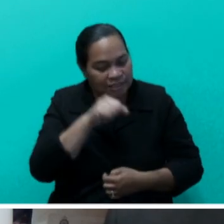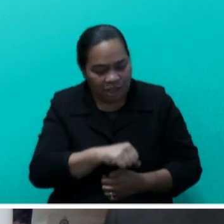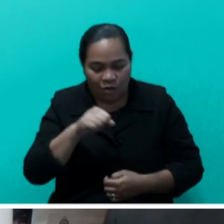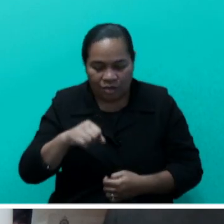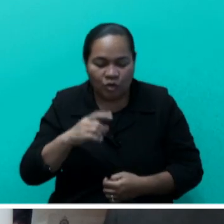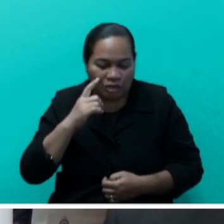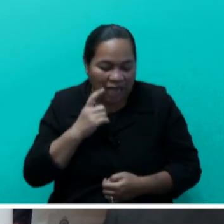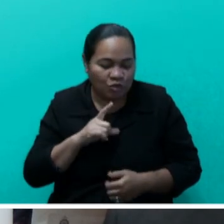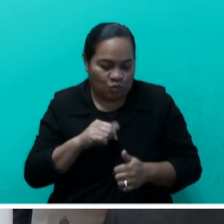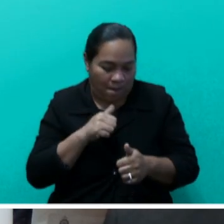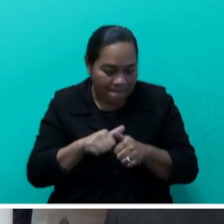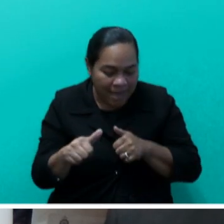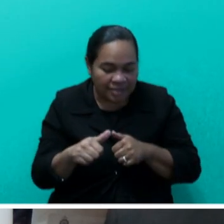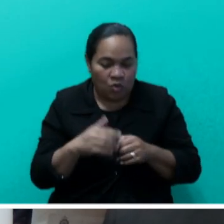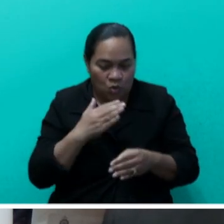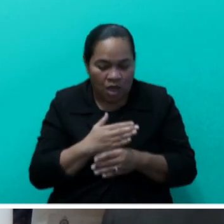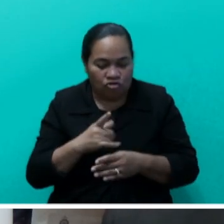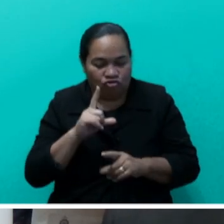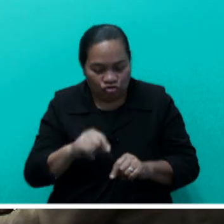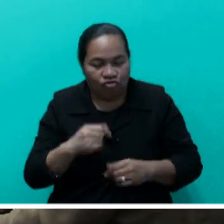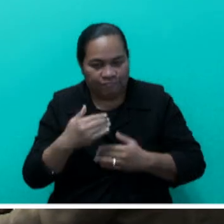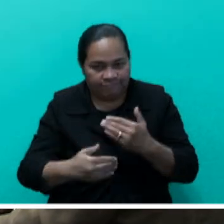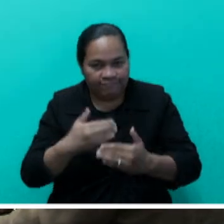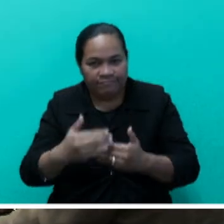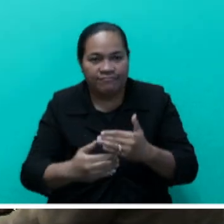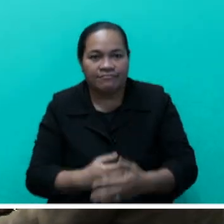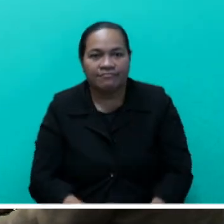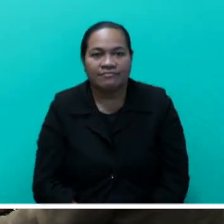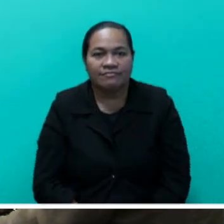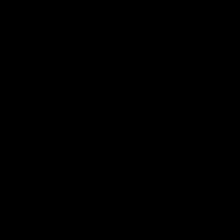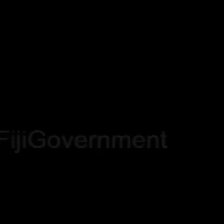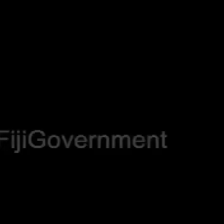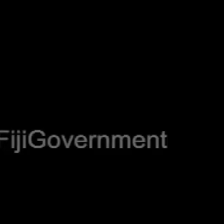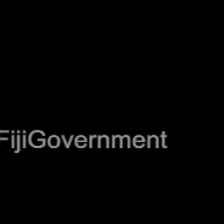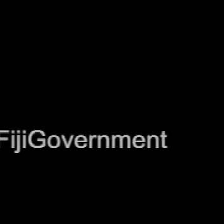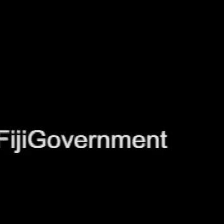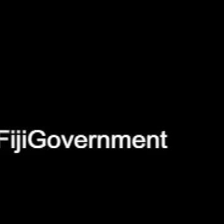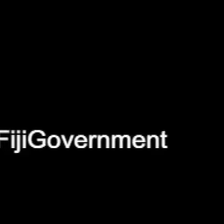to get this moving. Thank you, sir.